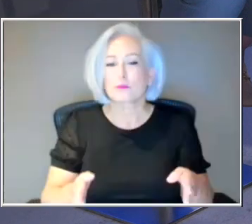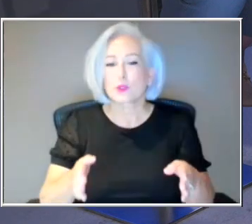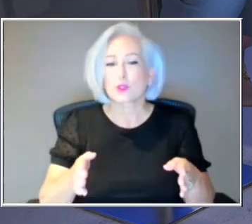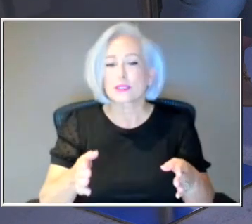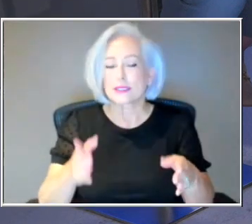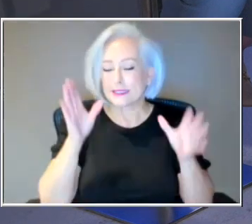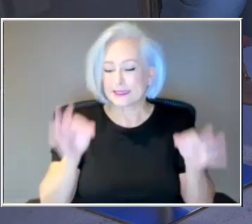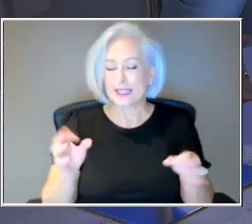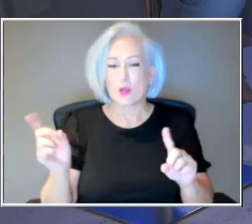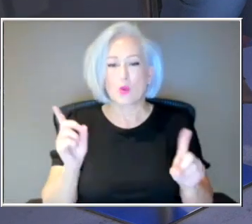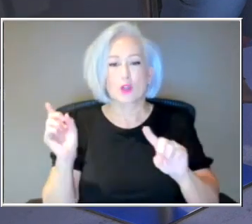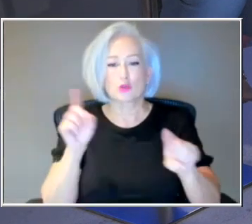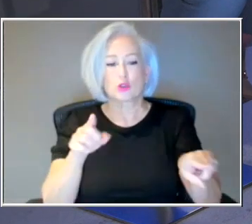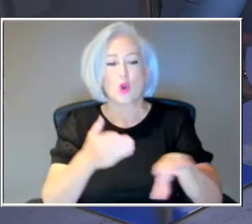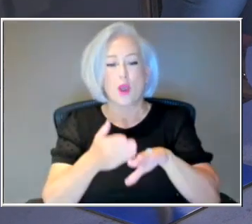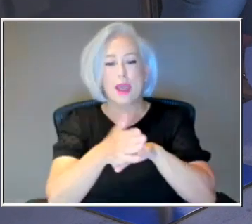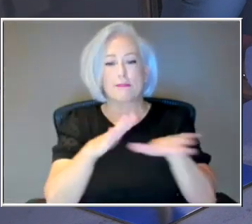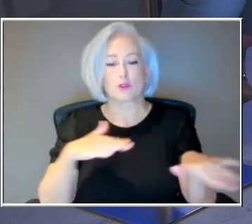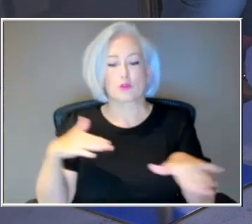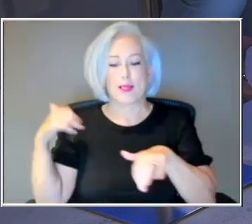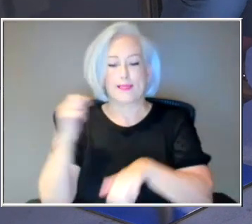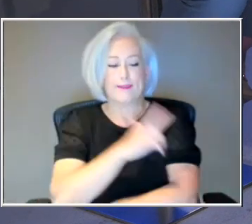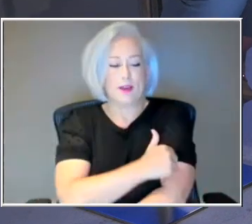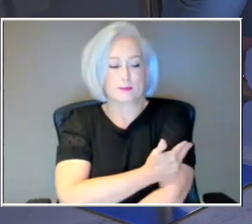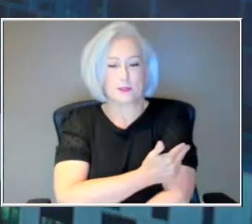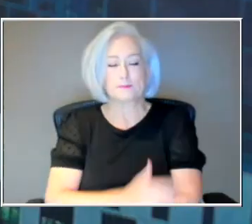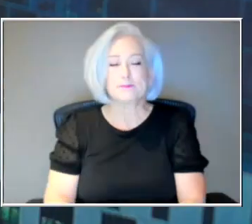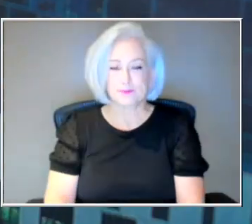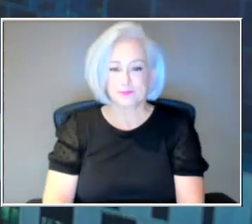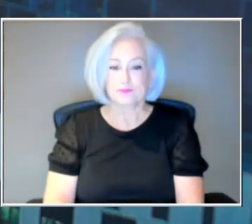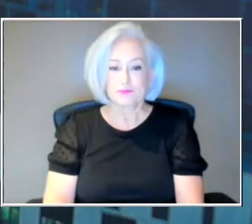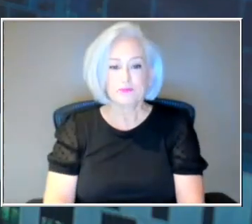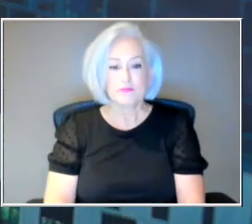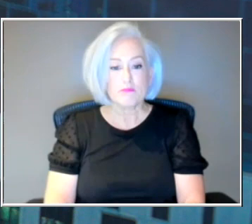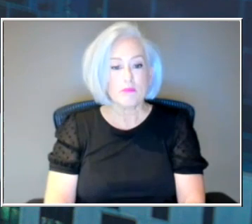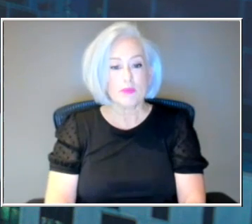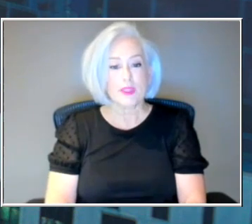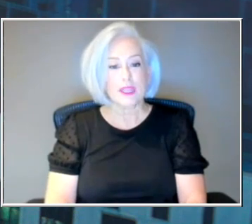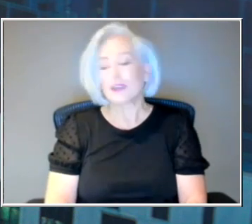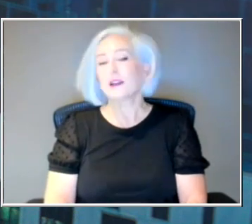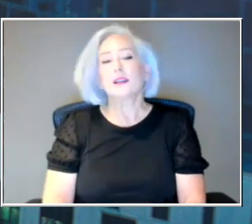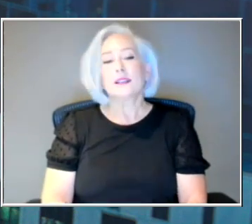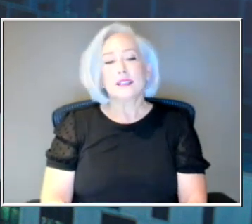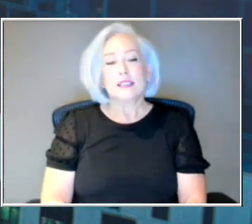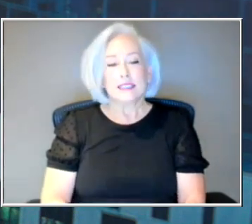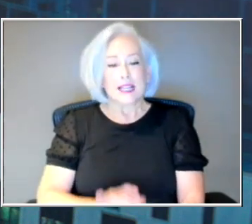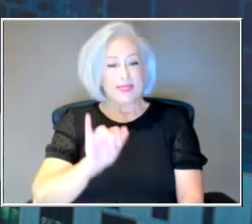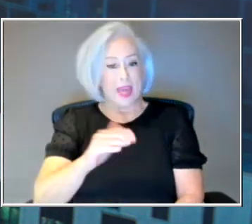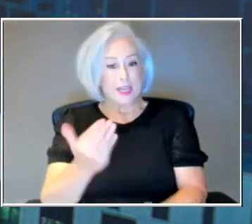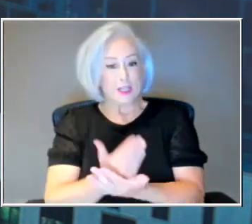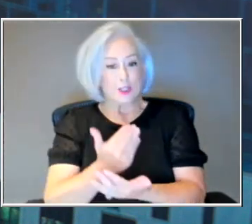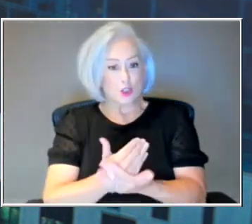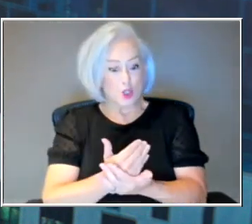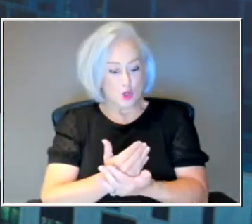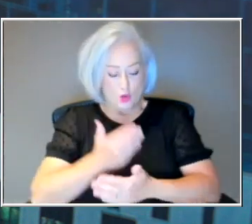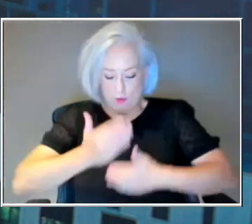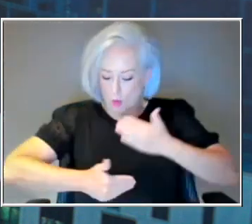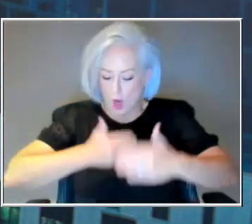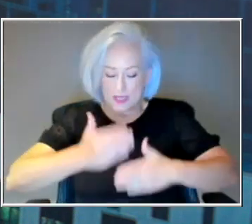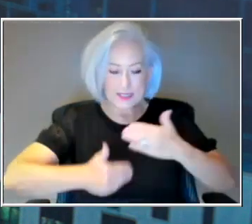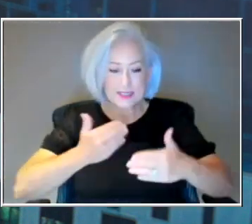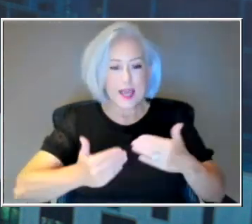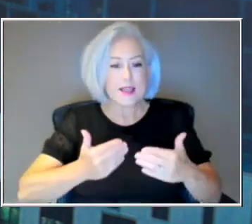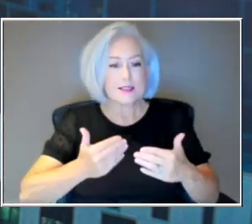leave just a typical hospital? Yeah, it's also new to patients and their families, this whole process, not just the acute